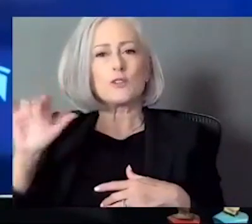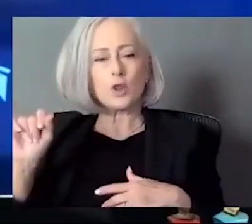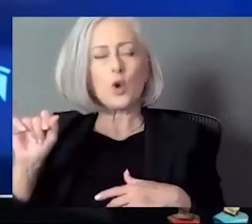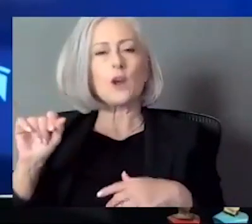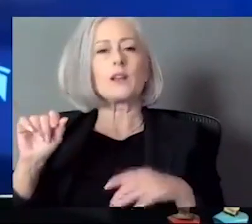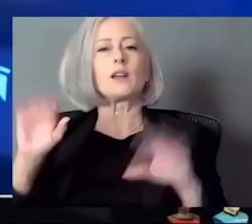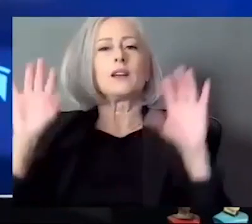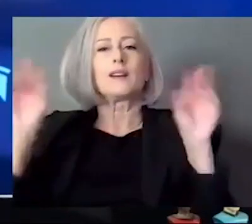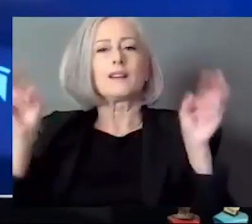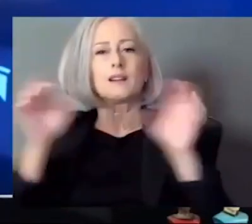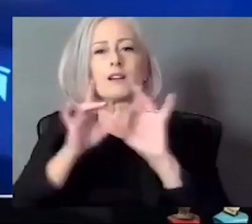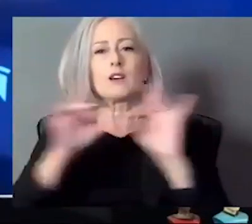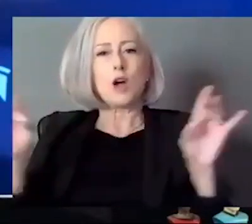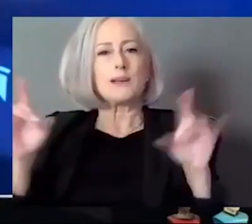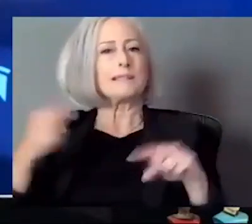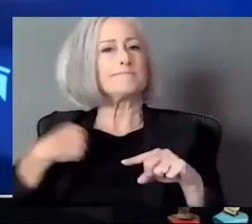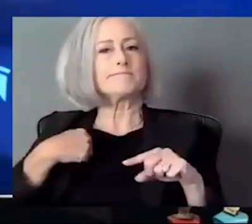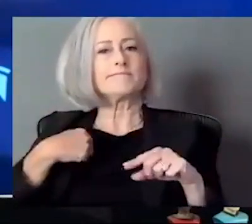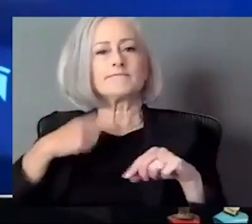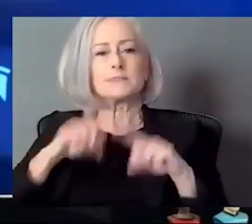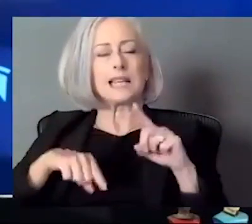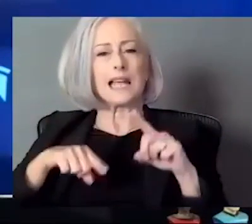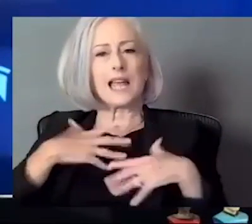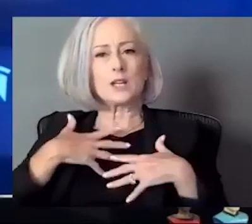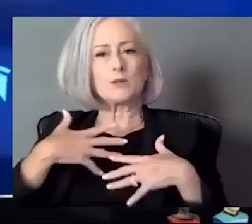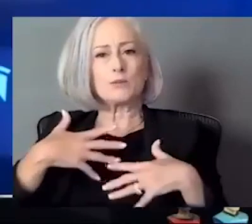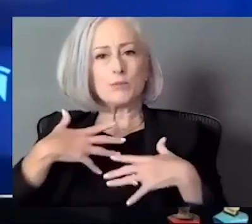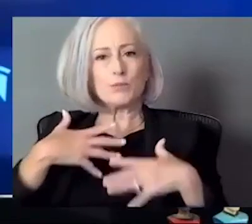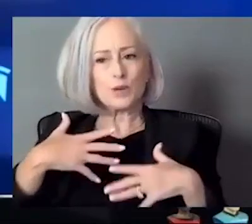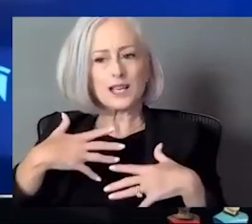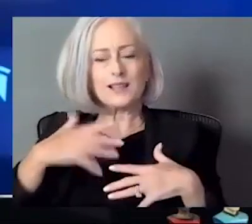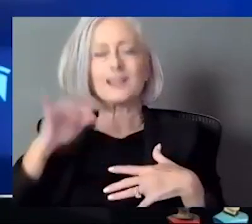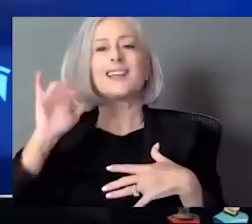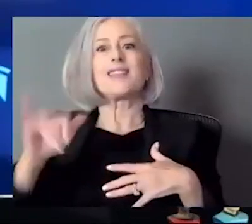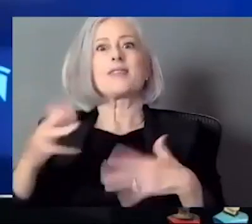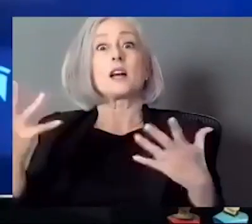well about COVID-19, because at the end of the day,